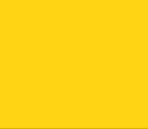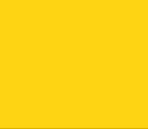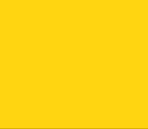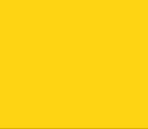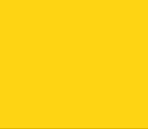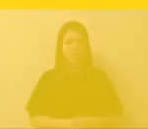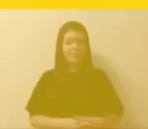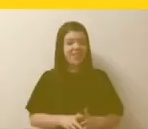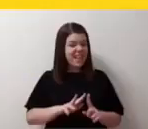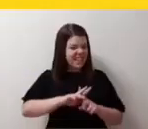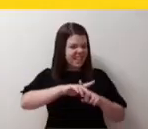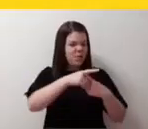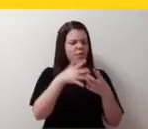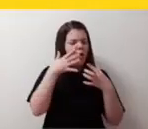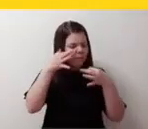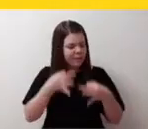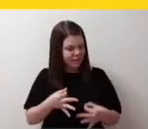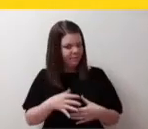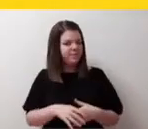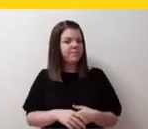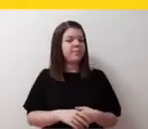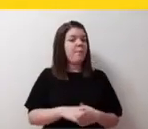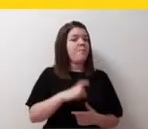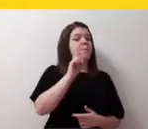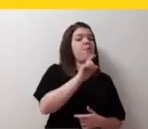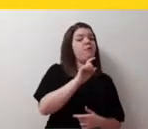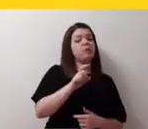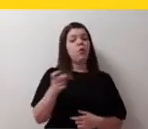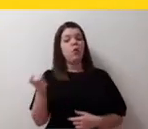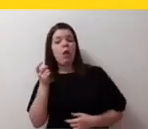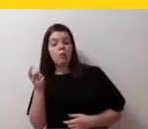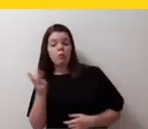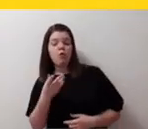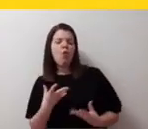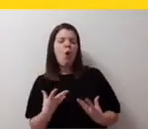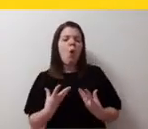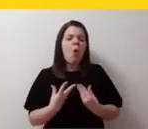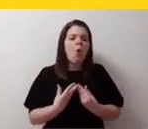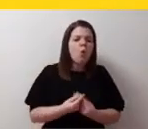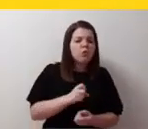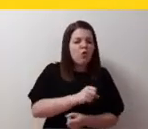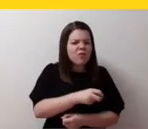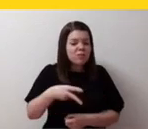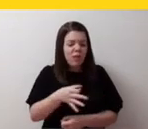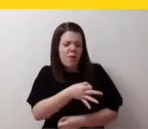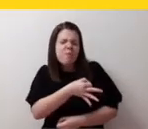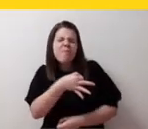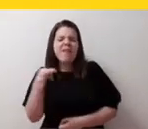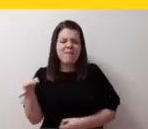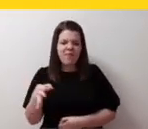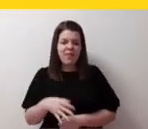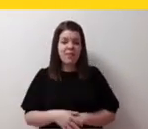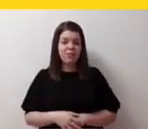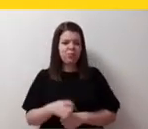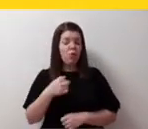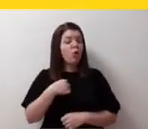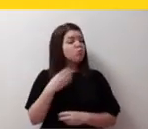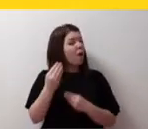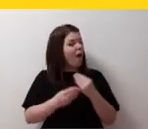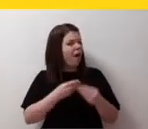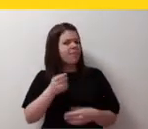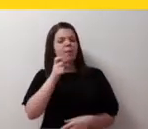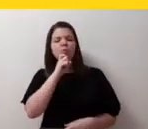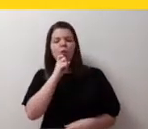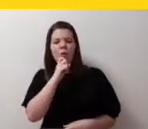case. Parallel to customer journey, teacher and student journey is the path we walk to create a delicious